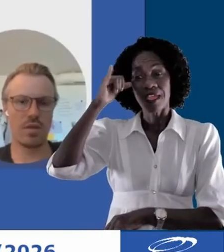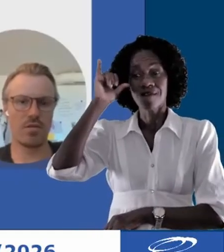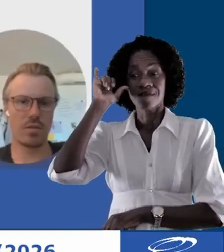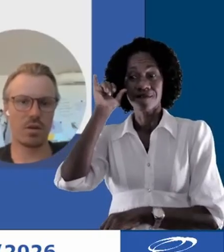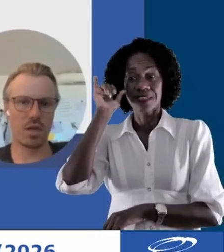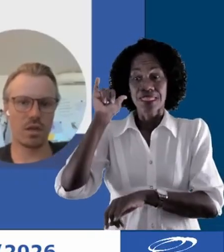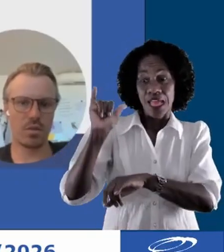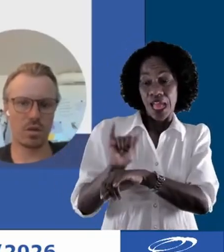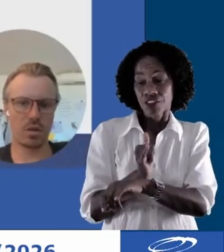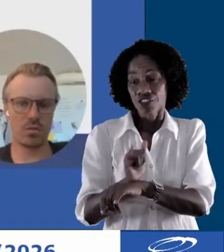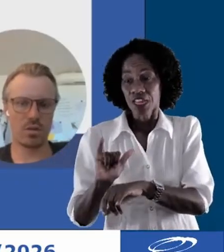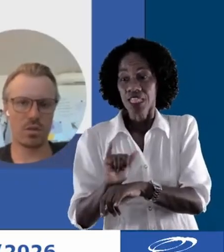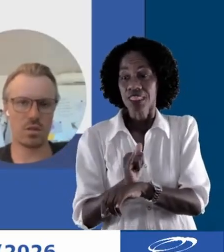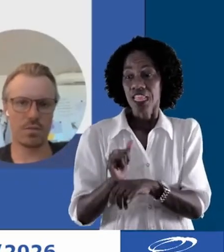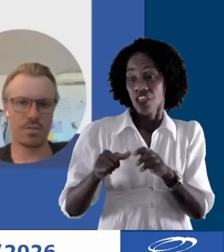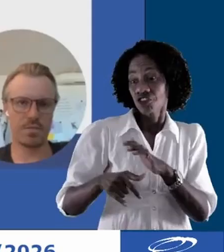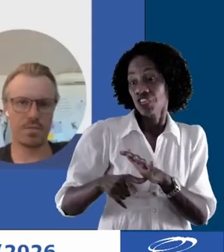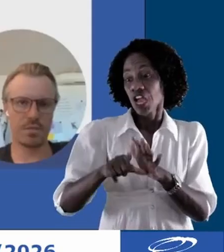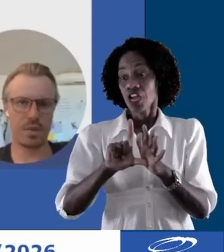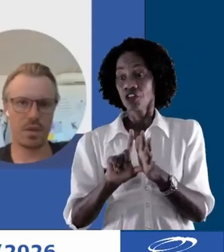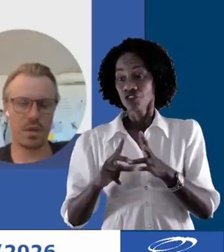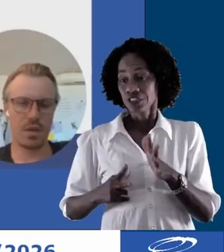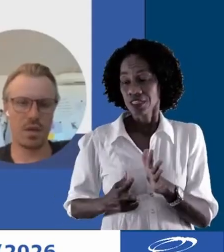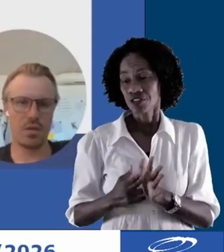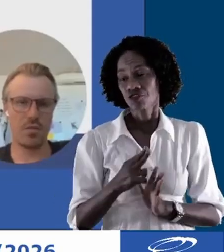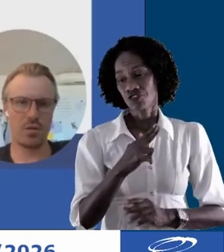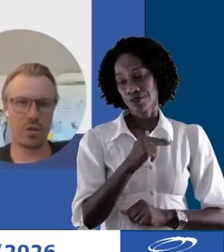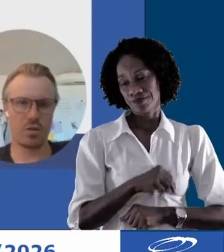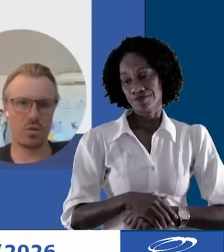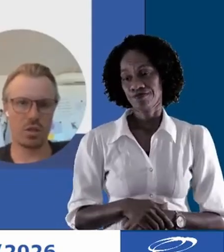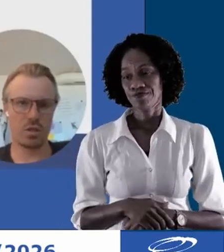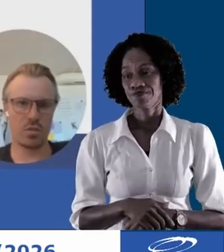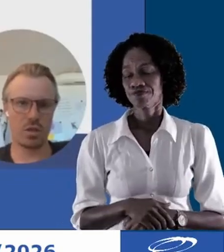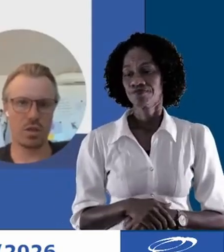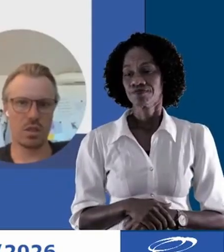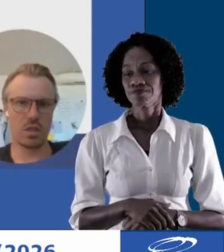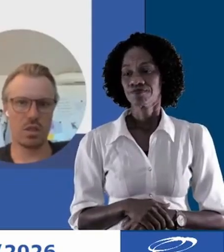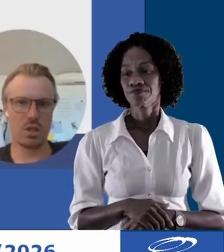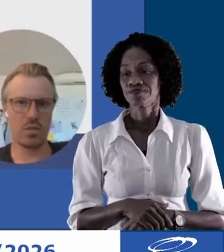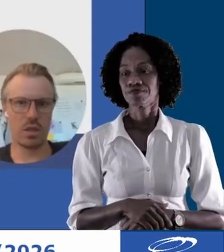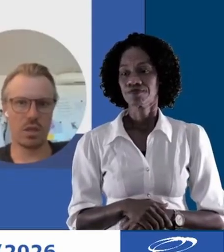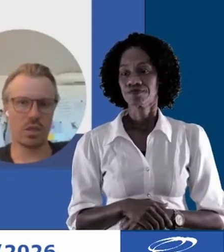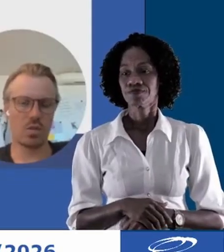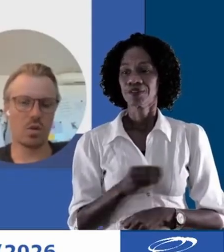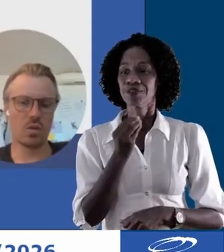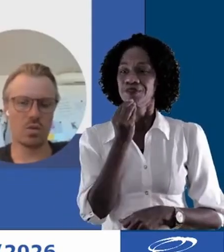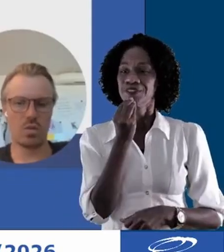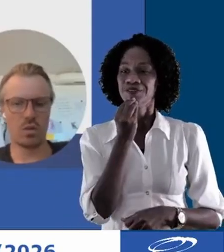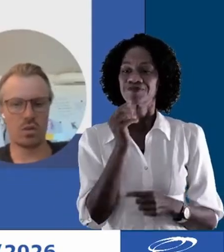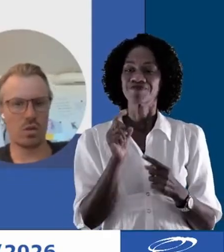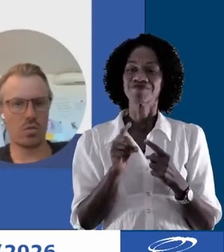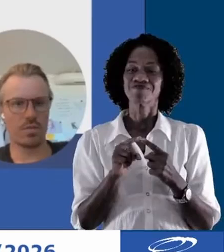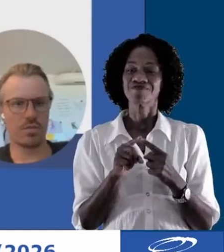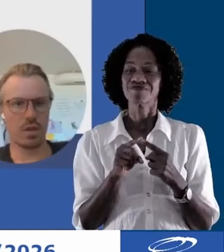their pharmacokinetic bone characteristics. The first obvious question within this topic is, what do we